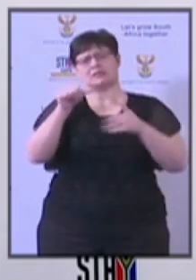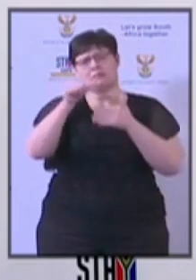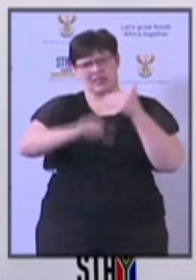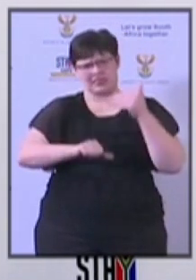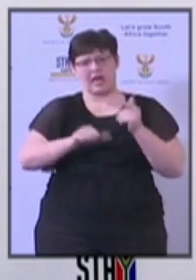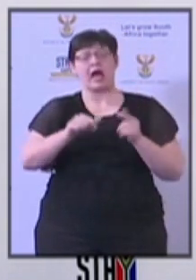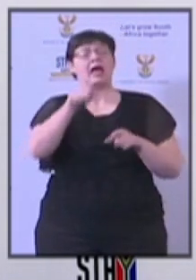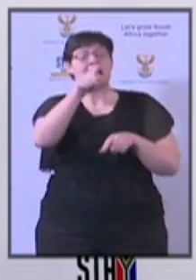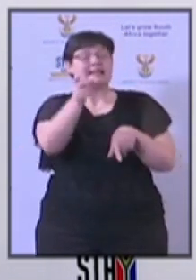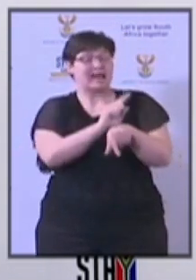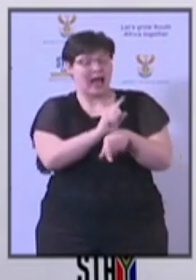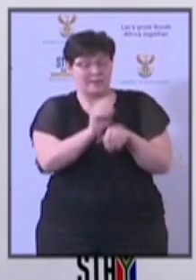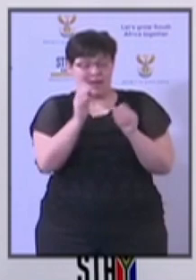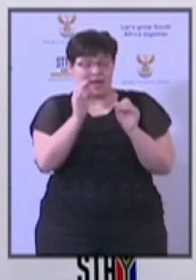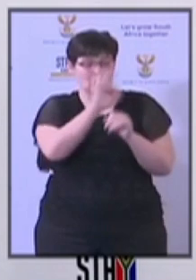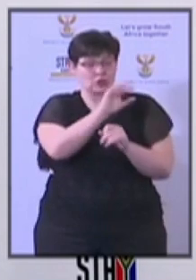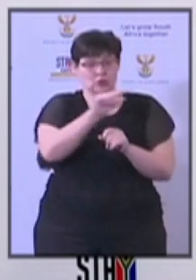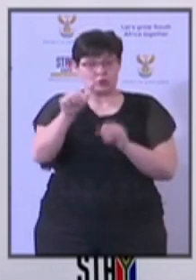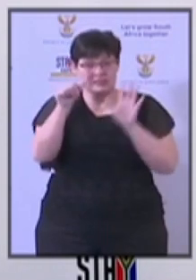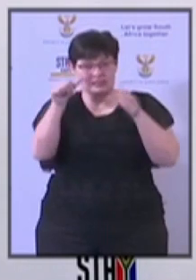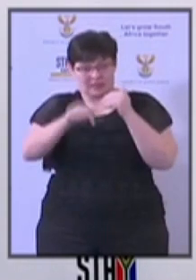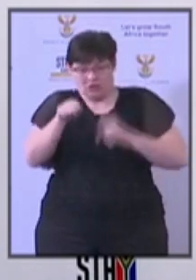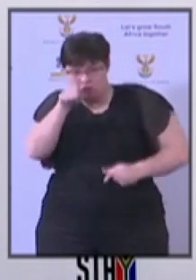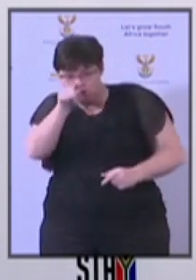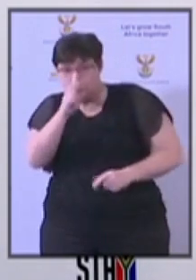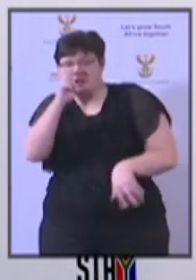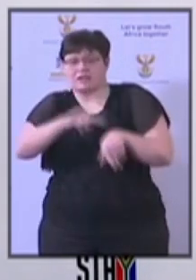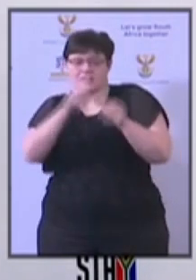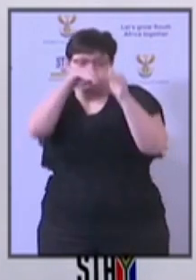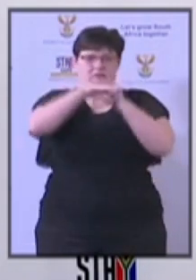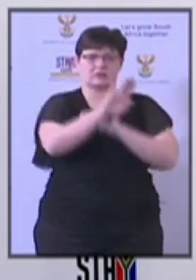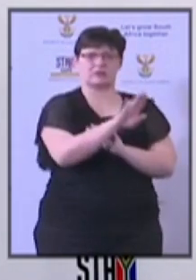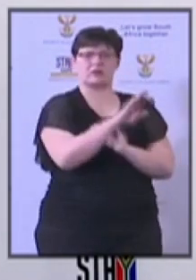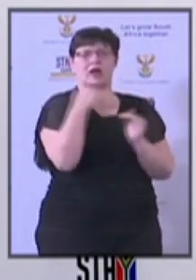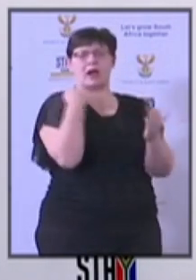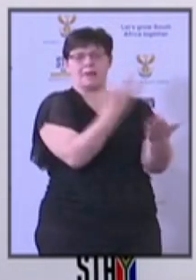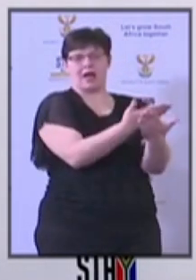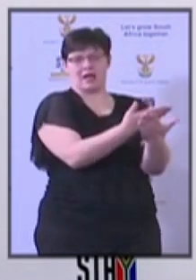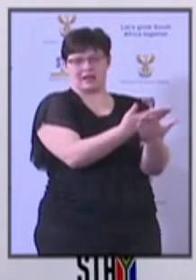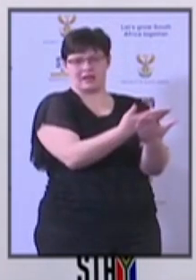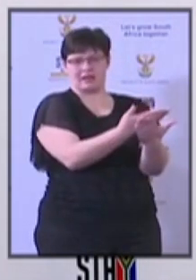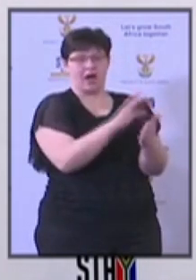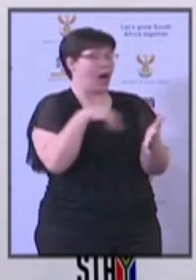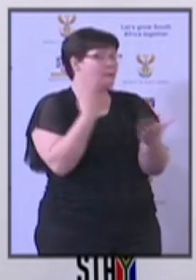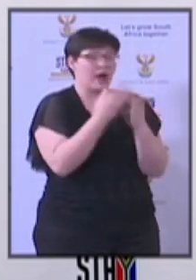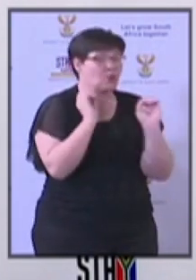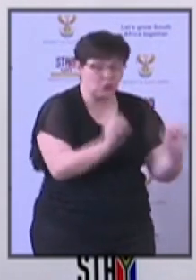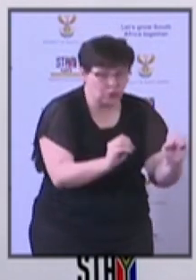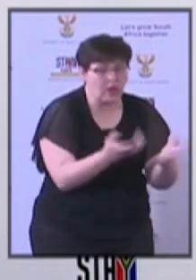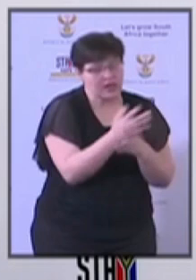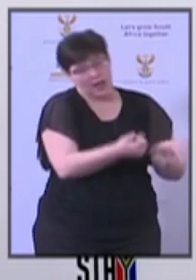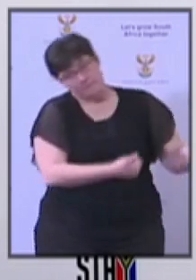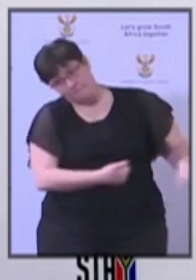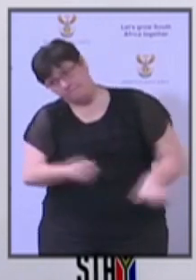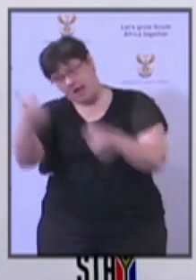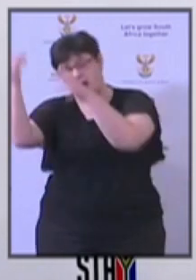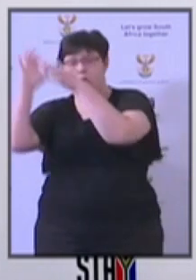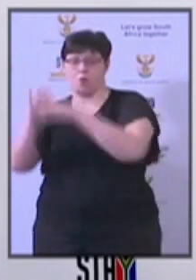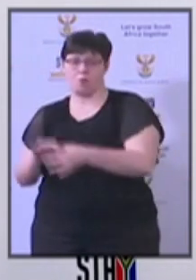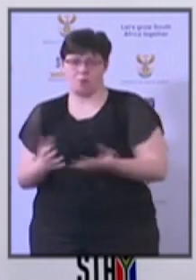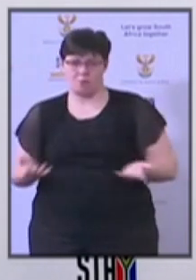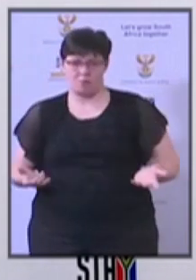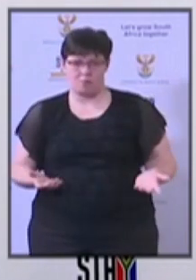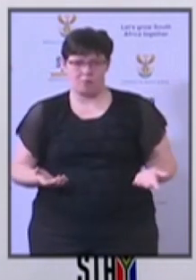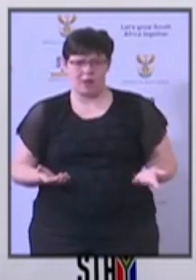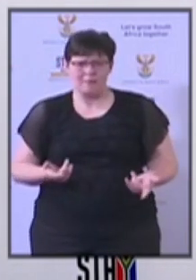you are applying. When their application fails, they get deported back home. But that number we know. But illegals we